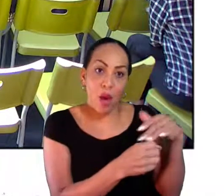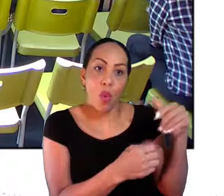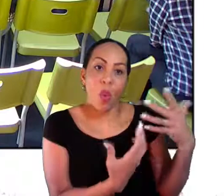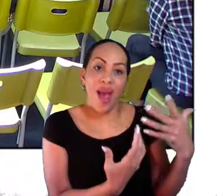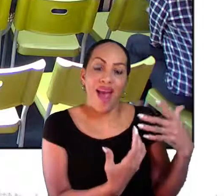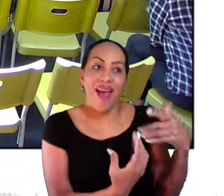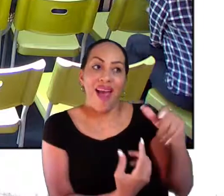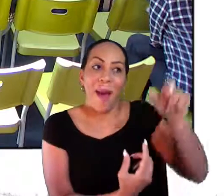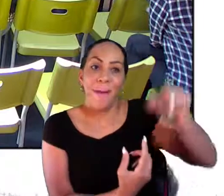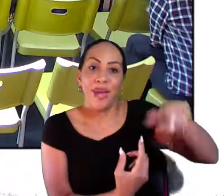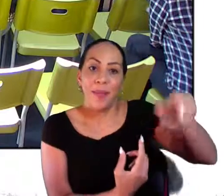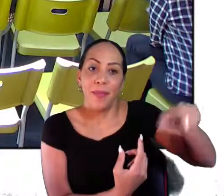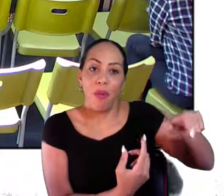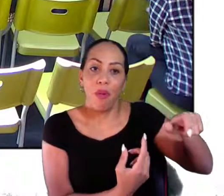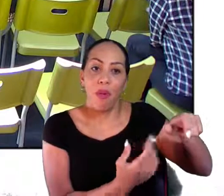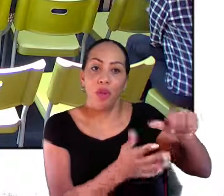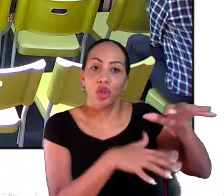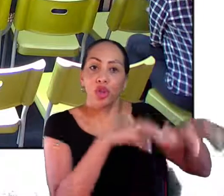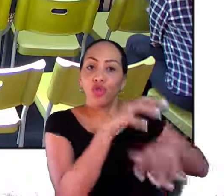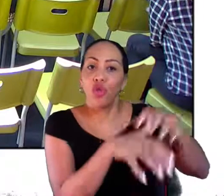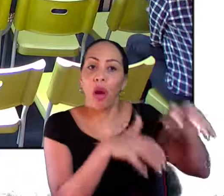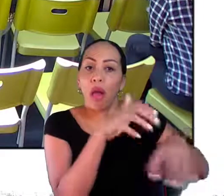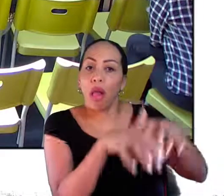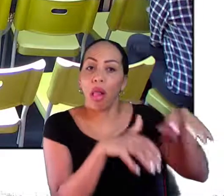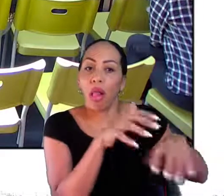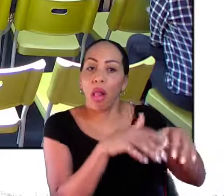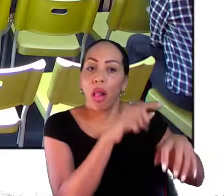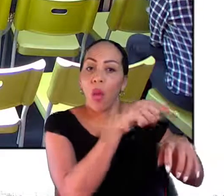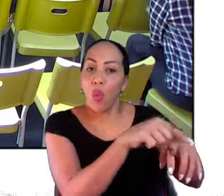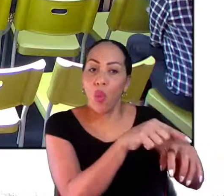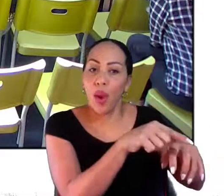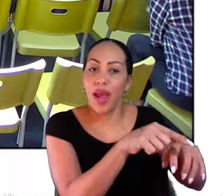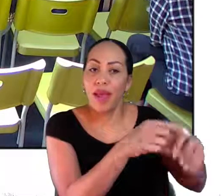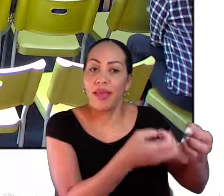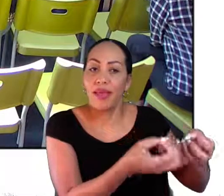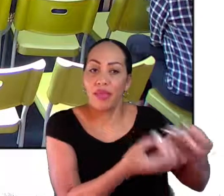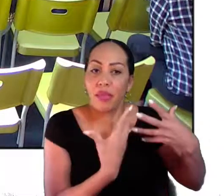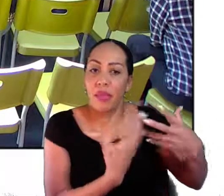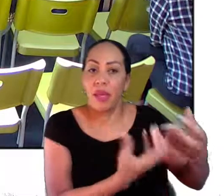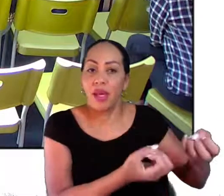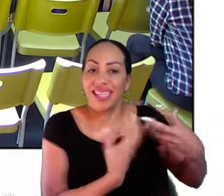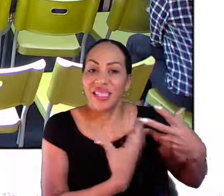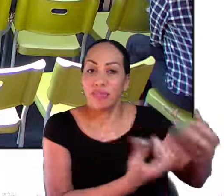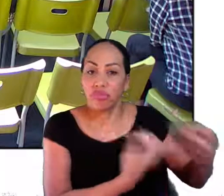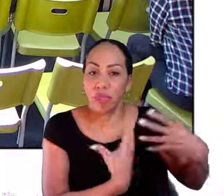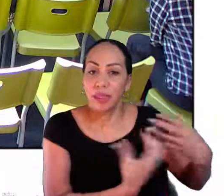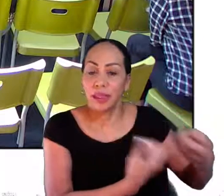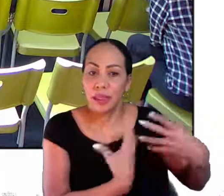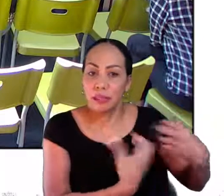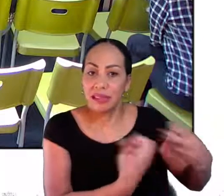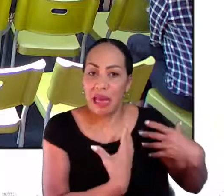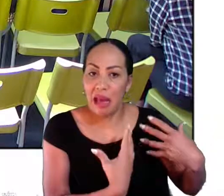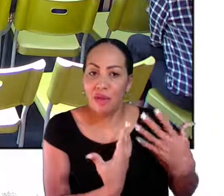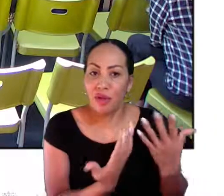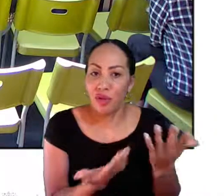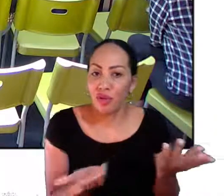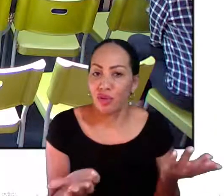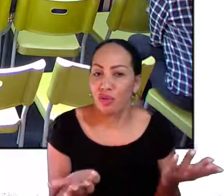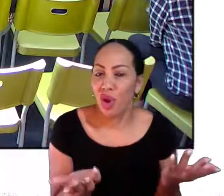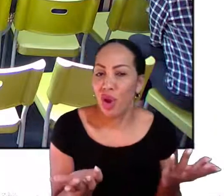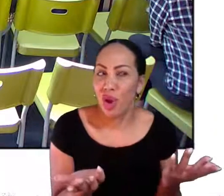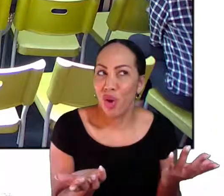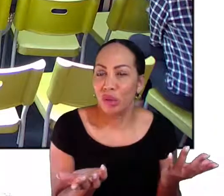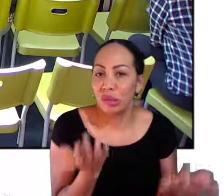creating a visual film. Yes. Could you say something about facilitation? Do you mean facilitation of